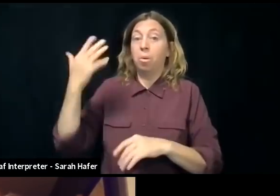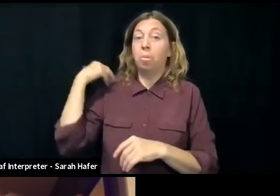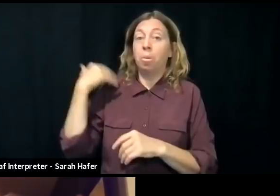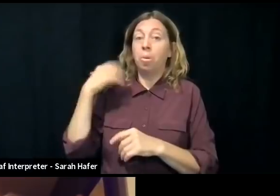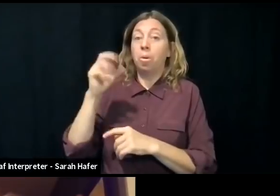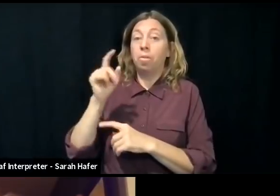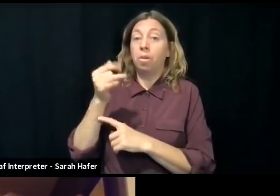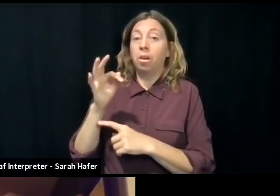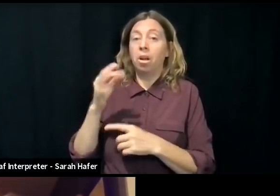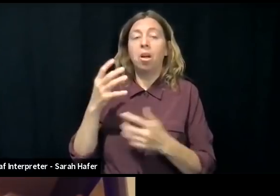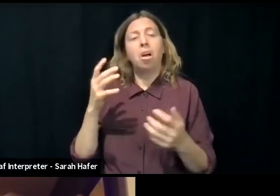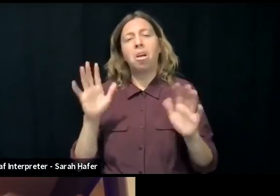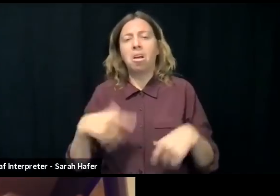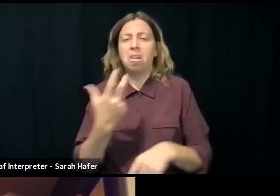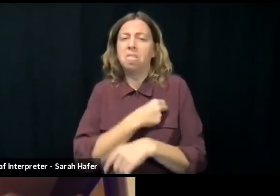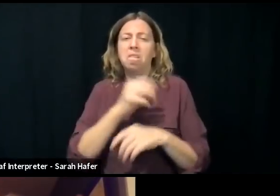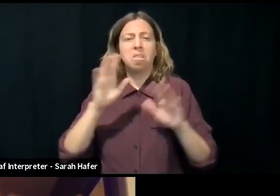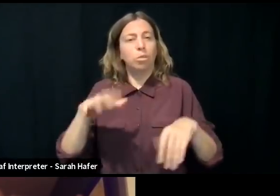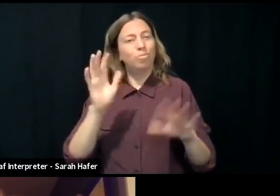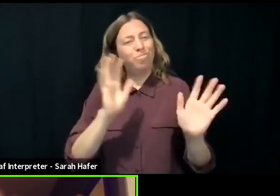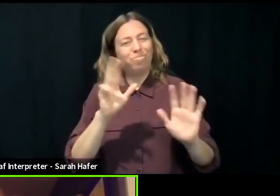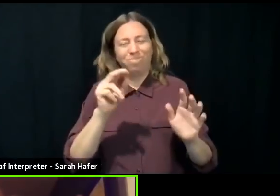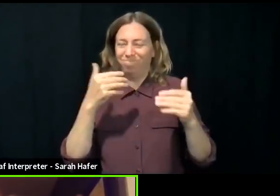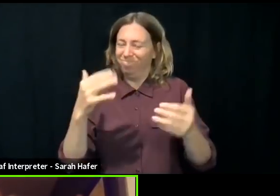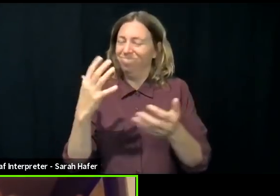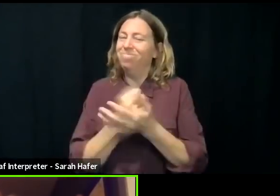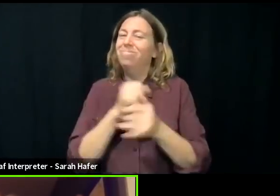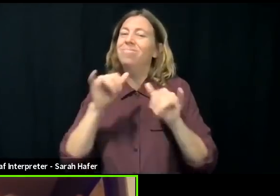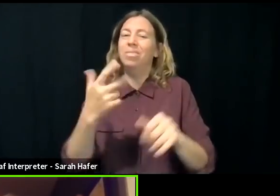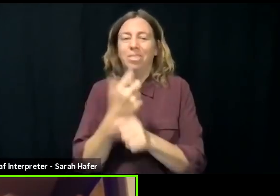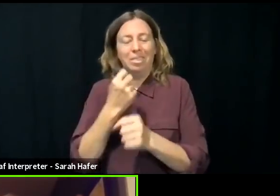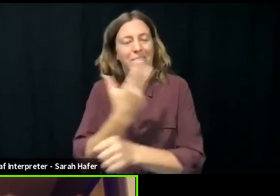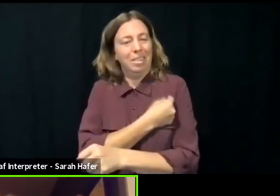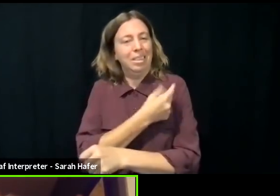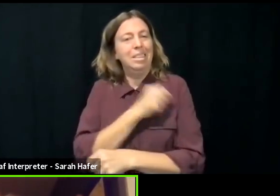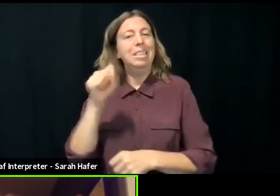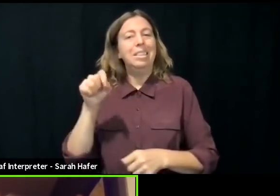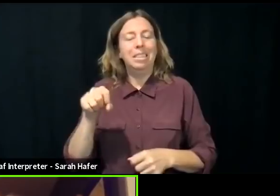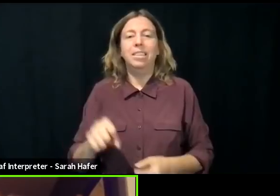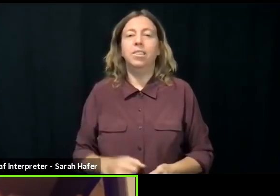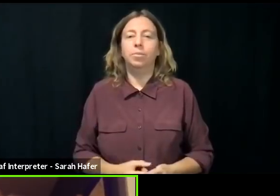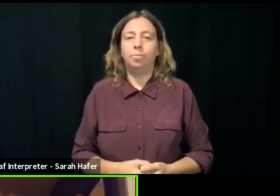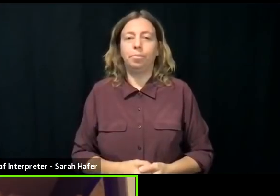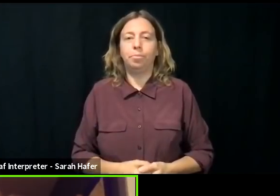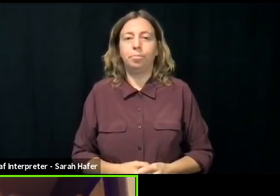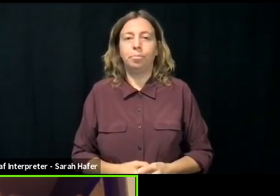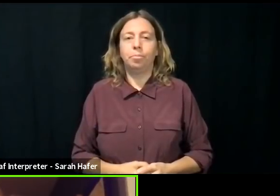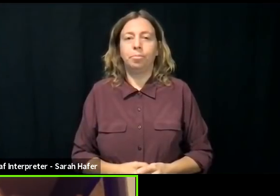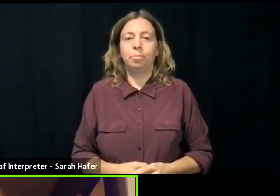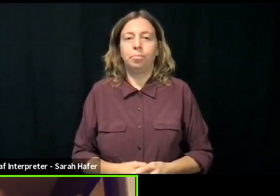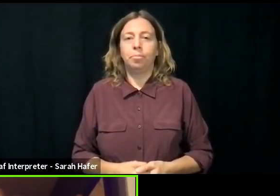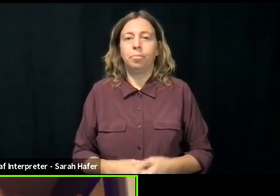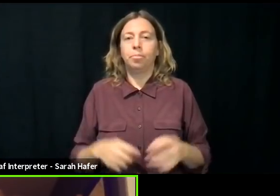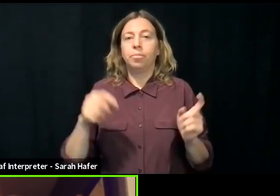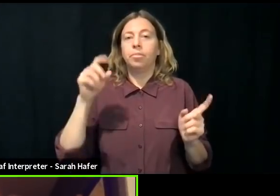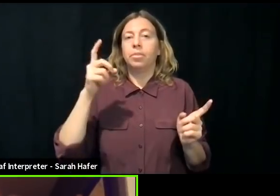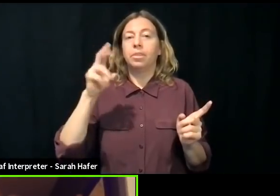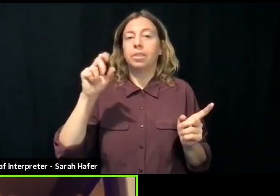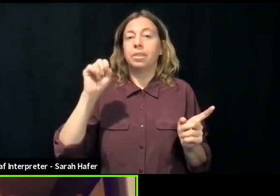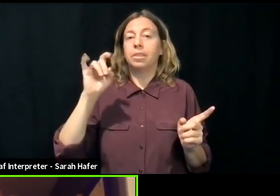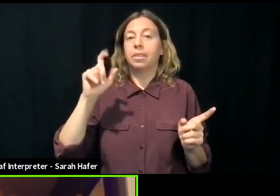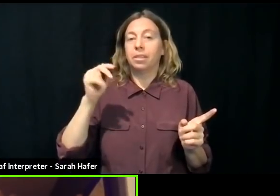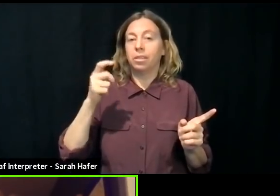get your vaccine. It will help you. Yeah, and let me put that in a little other perspective. In May,